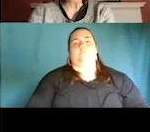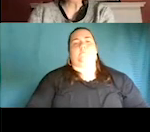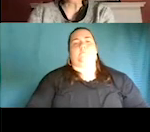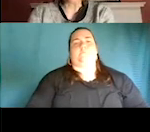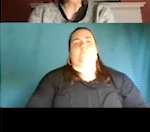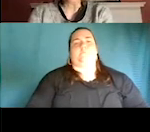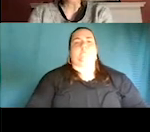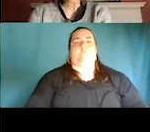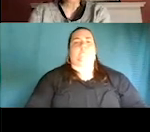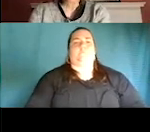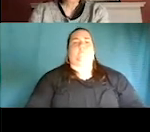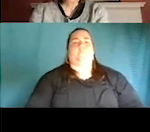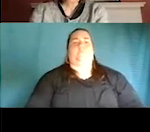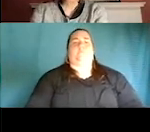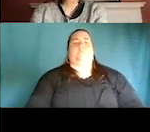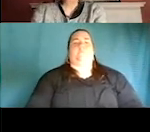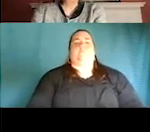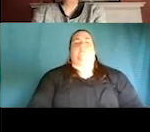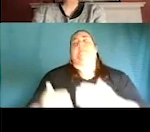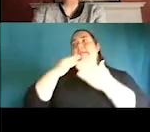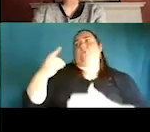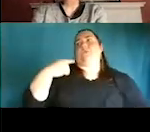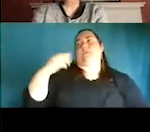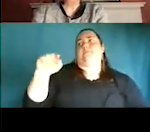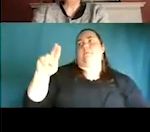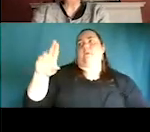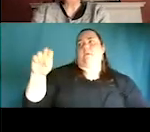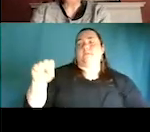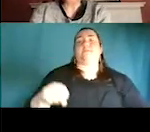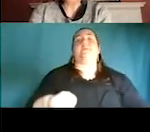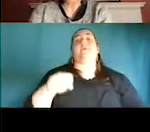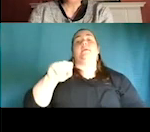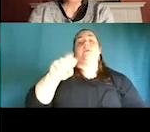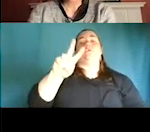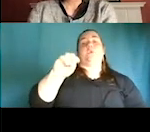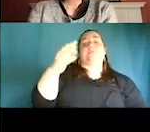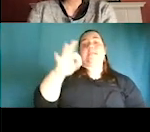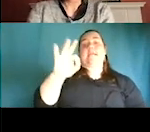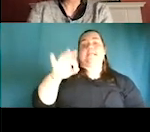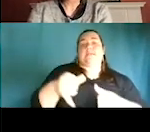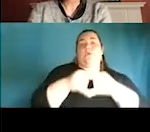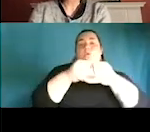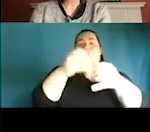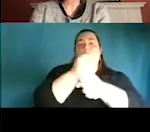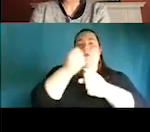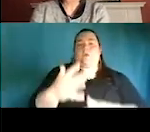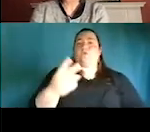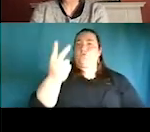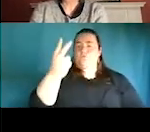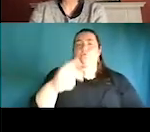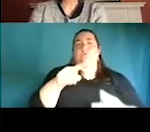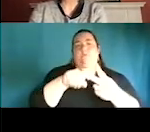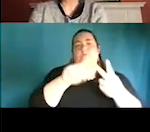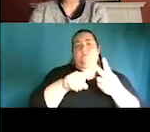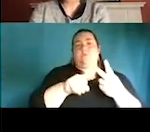Thank you, Dean Marcus. There are two 2019 award winners. So Catherine Contis's course